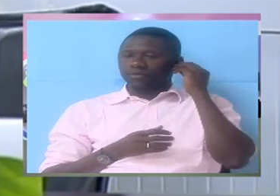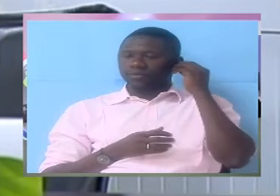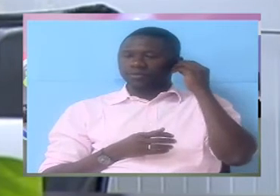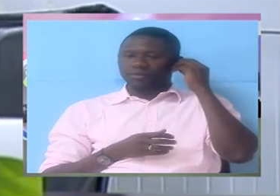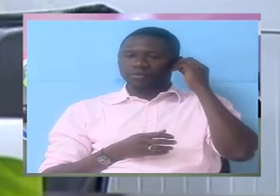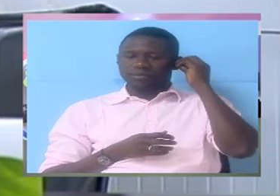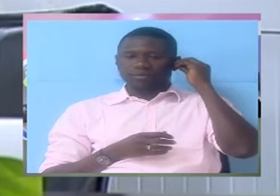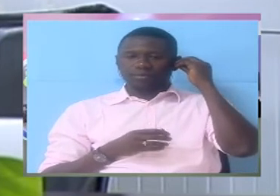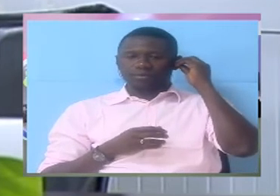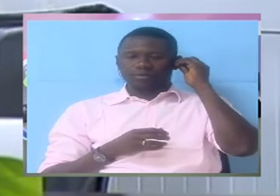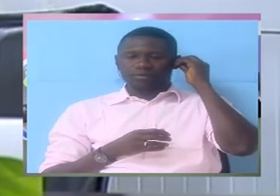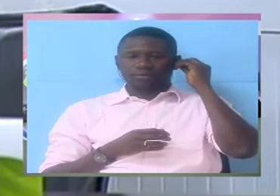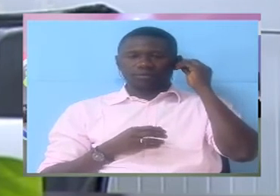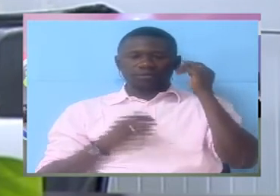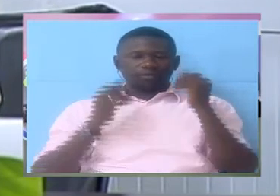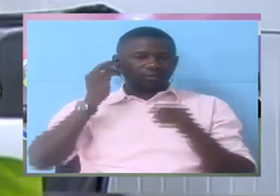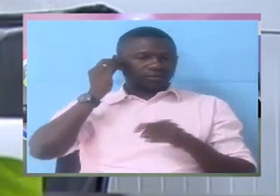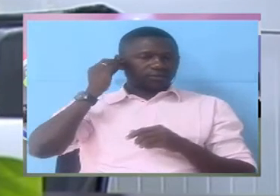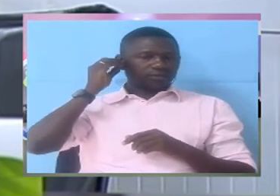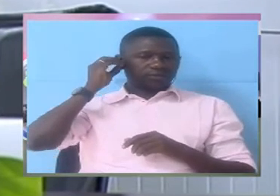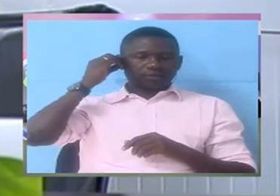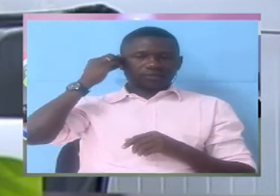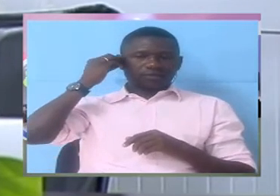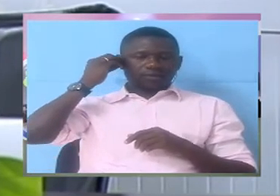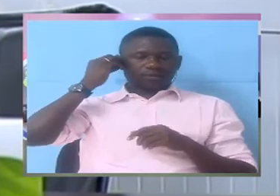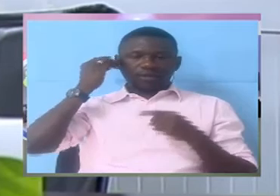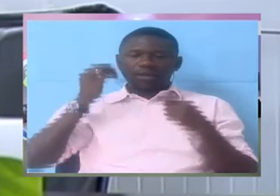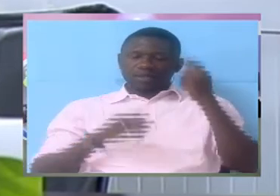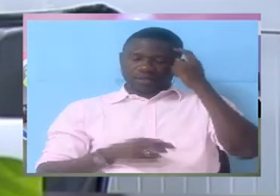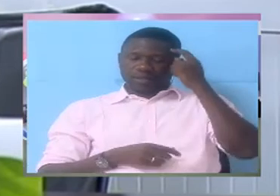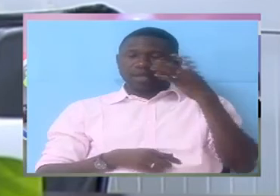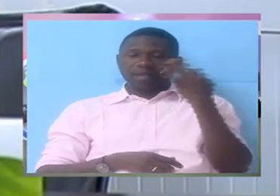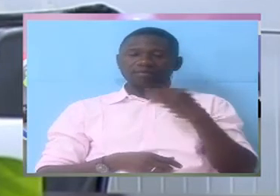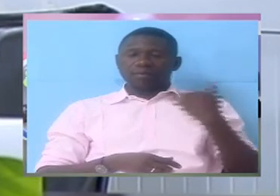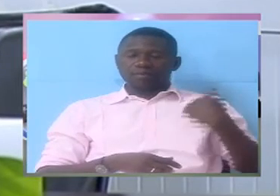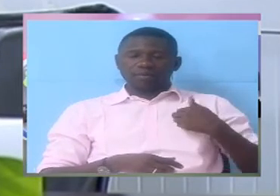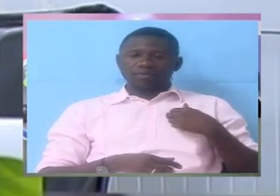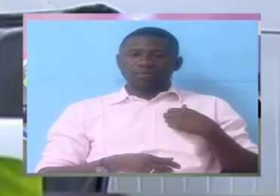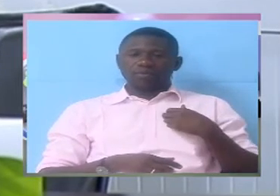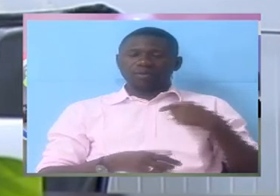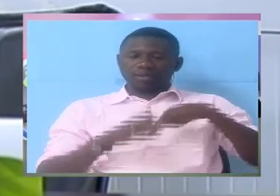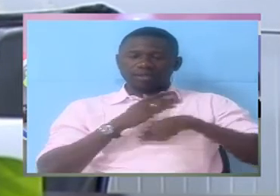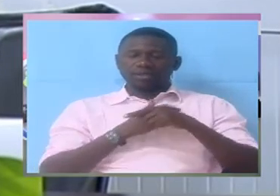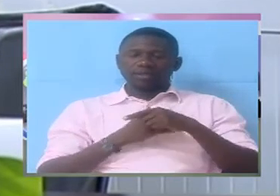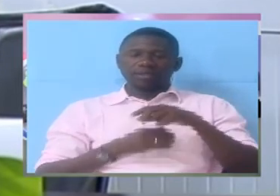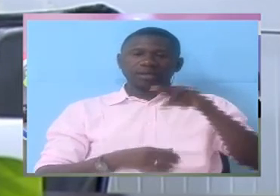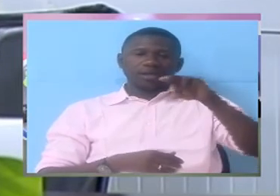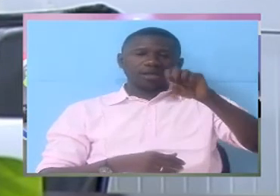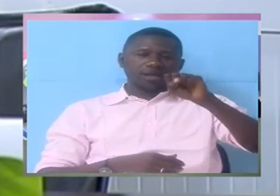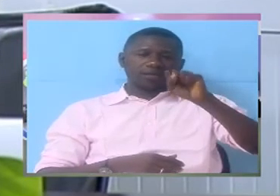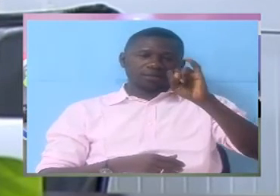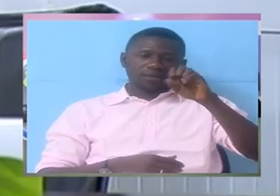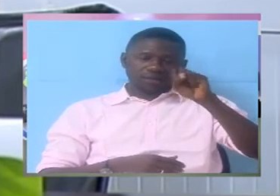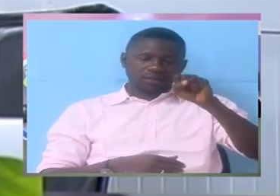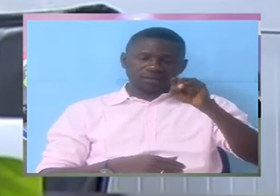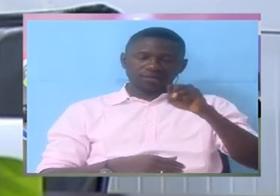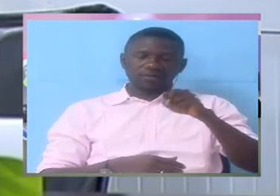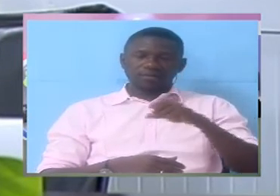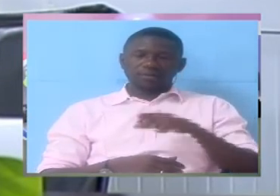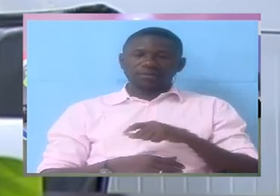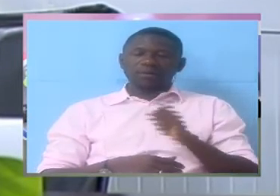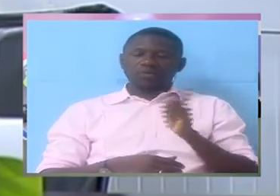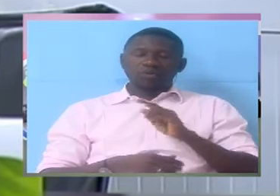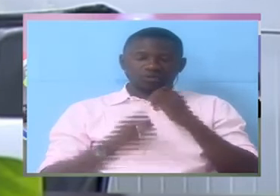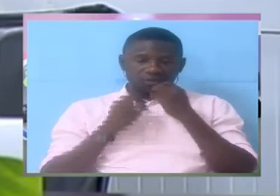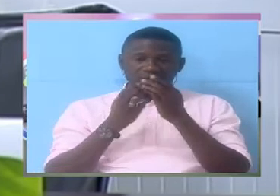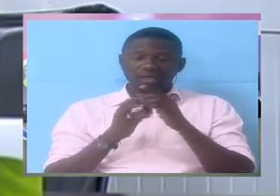ni SIS Nkoli Kalamutade. I think if the people at the SIS know about you, ye fem foja,